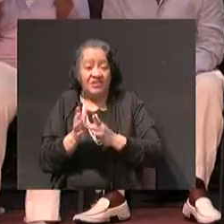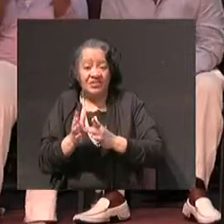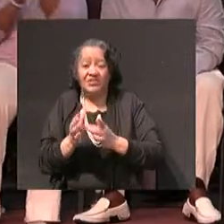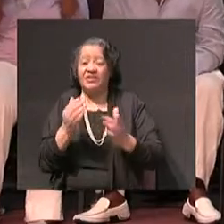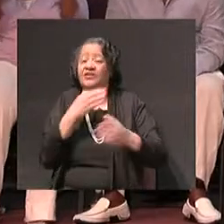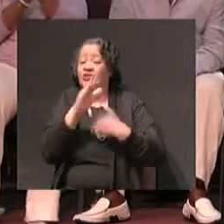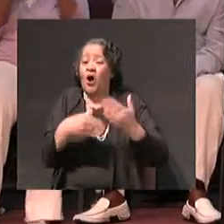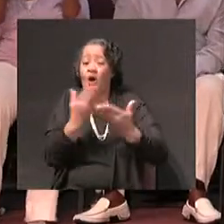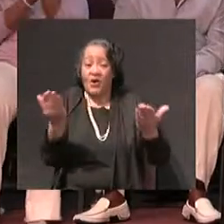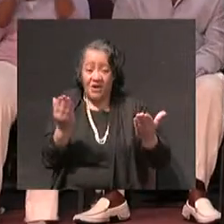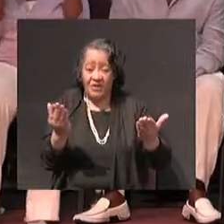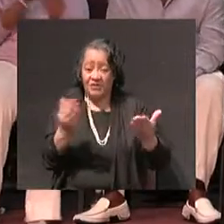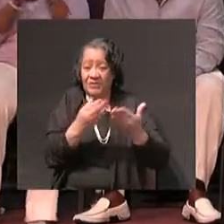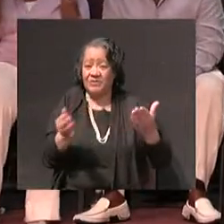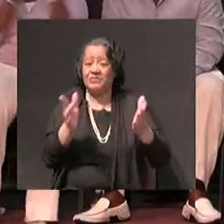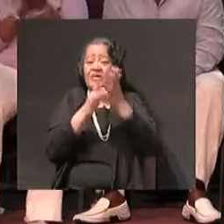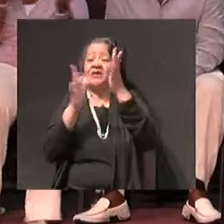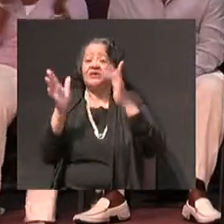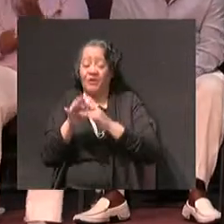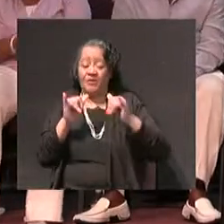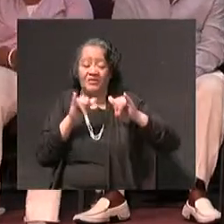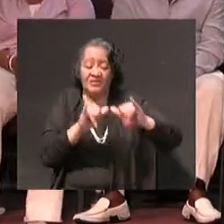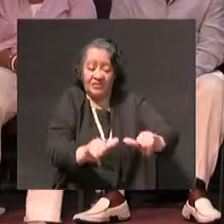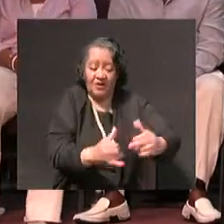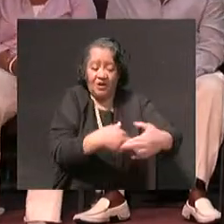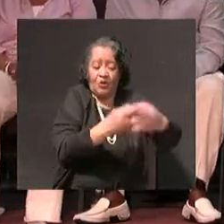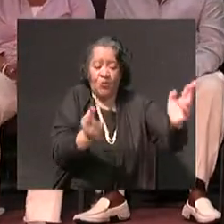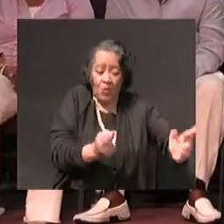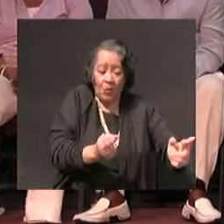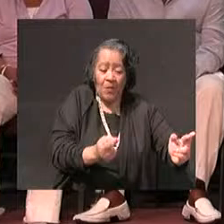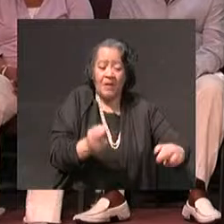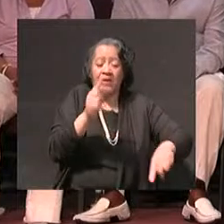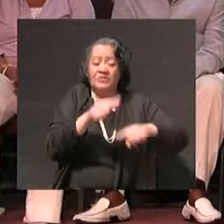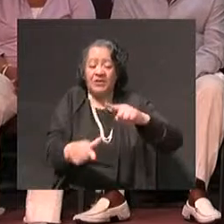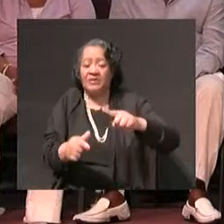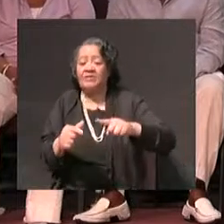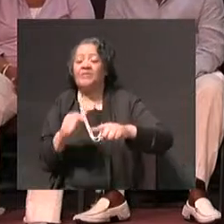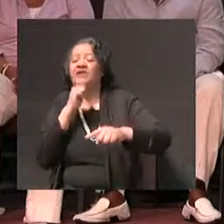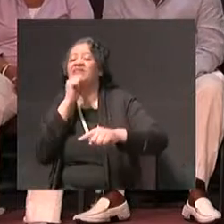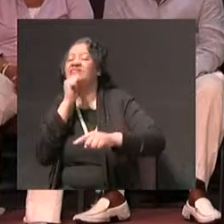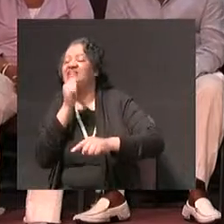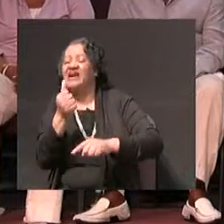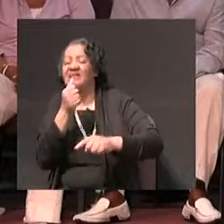was. So he's still in the room. But they didn't see him.